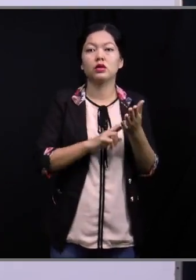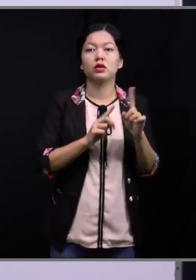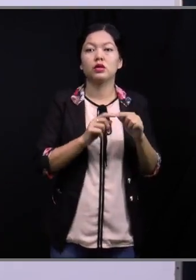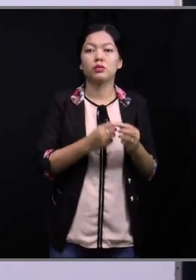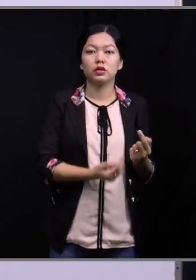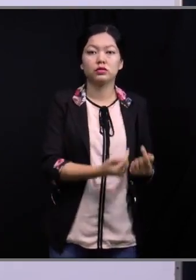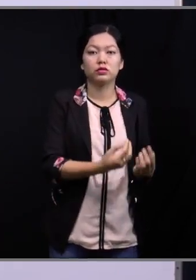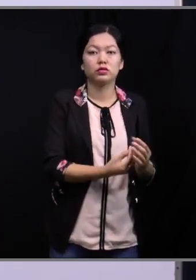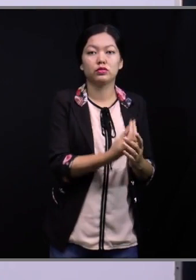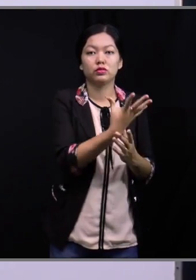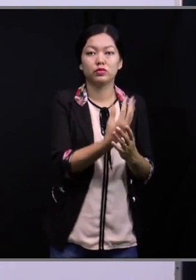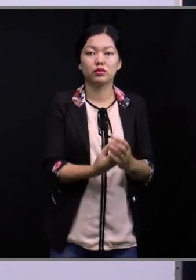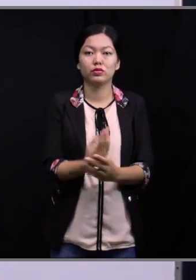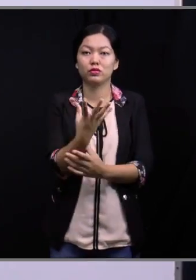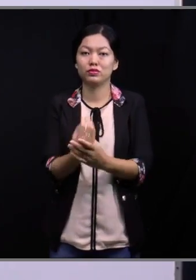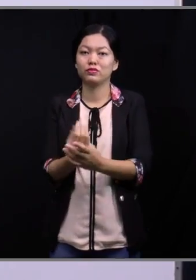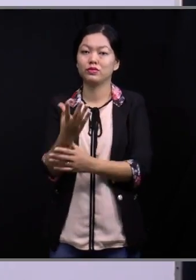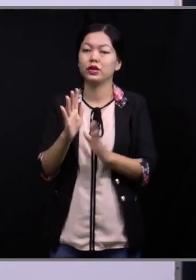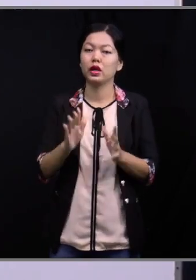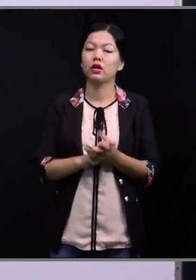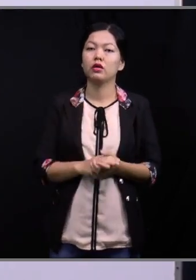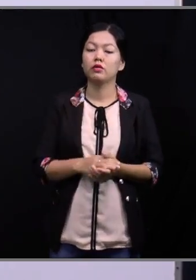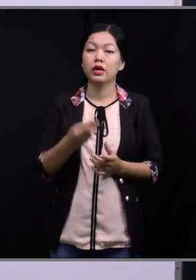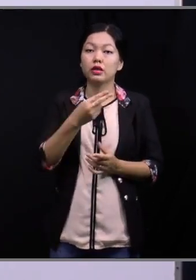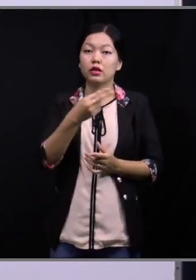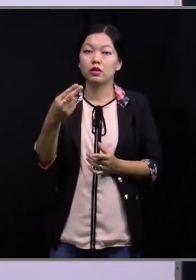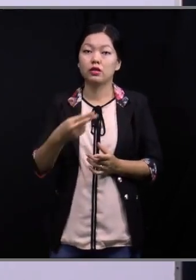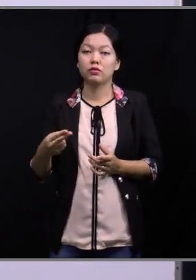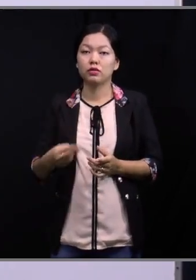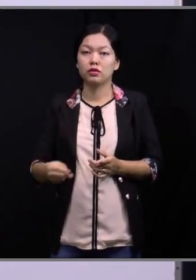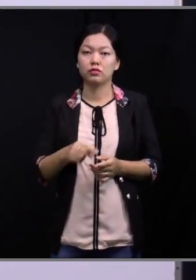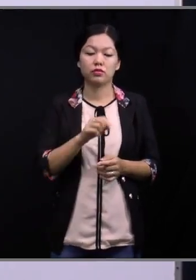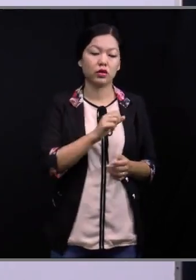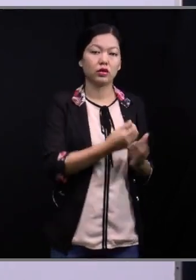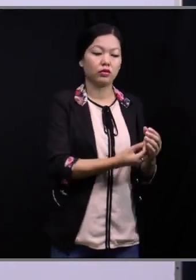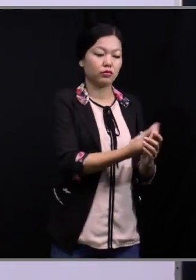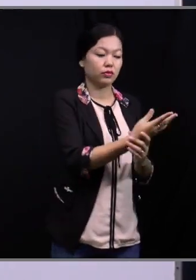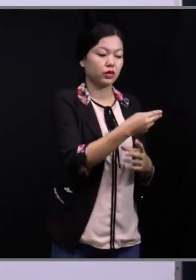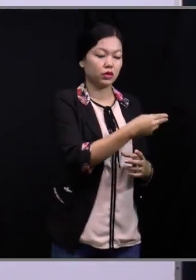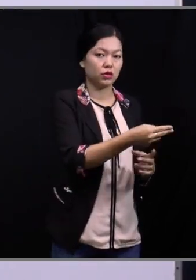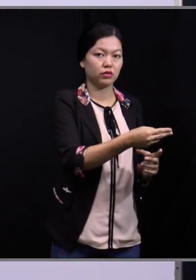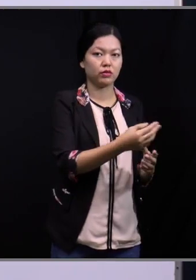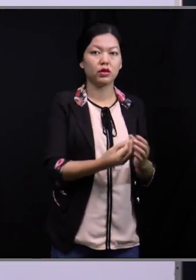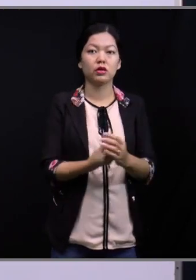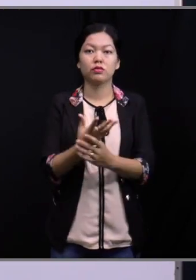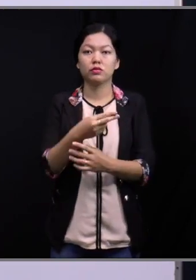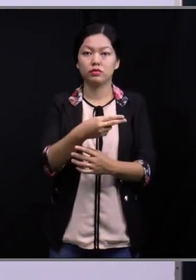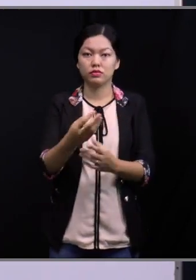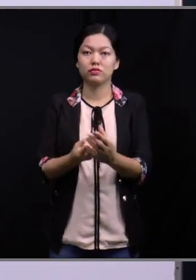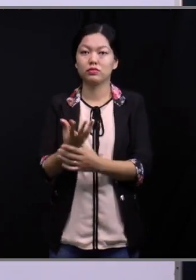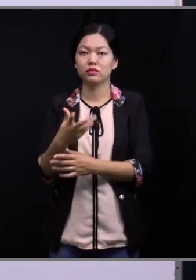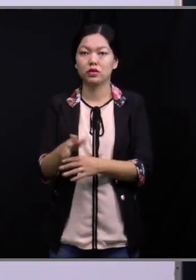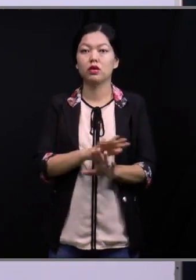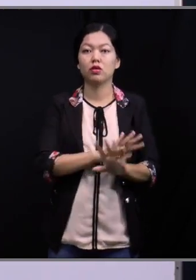the common name, and they can give information about what type of plant that is. It carries information about the scientific name, it carries information about